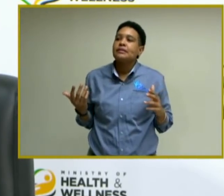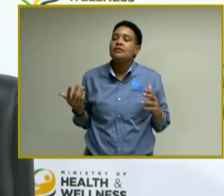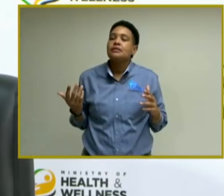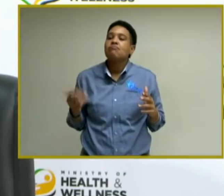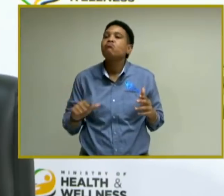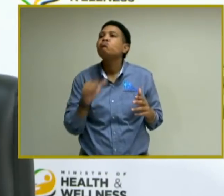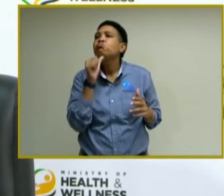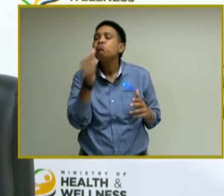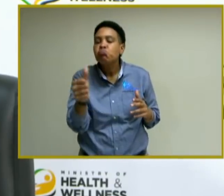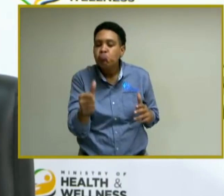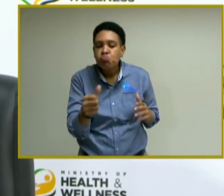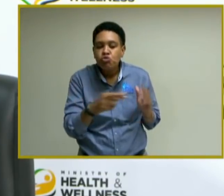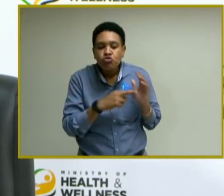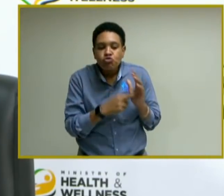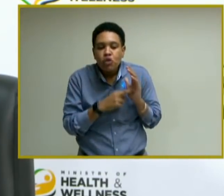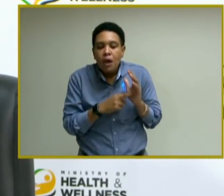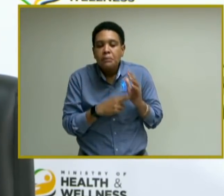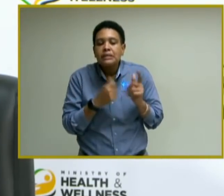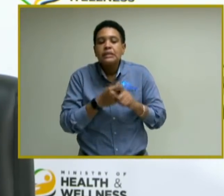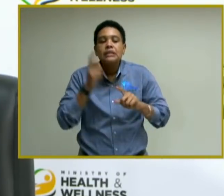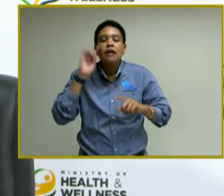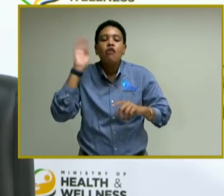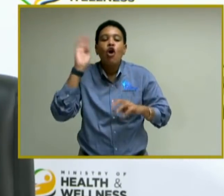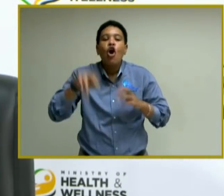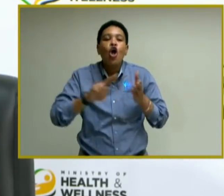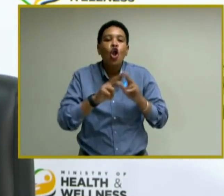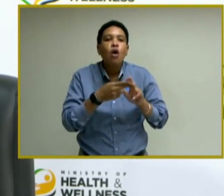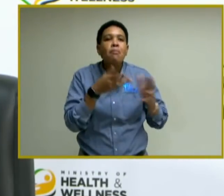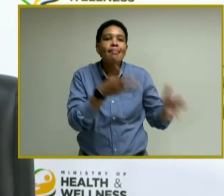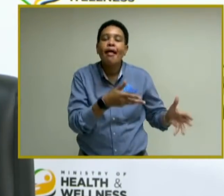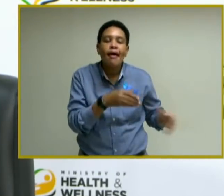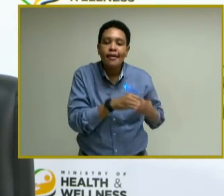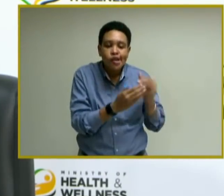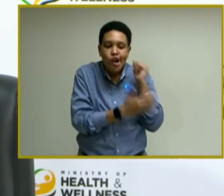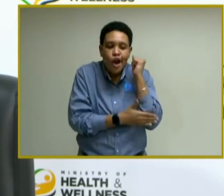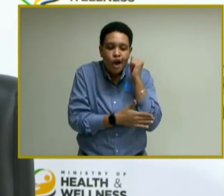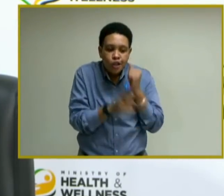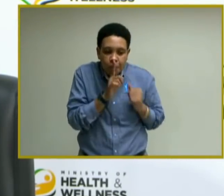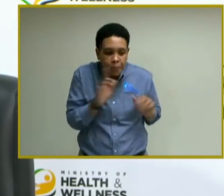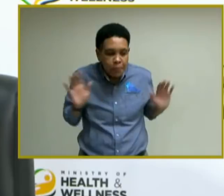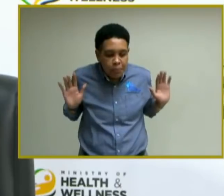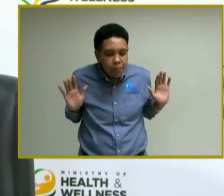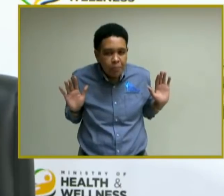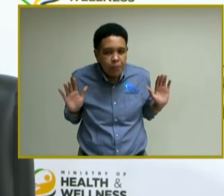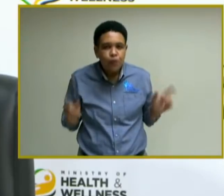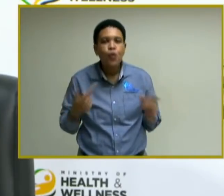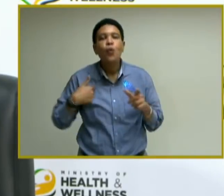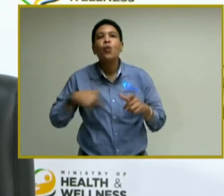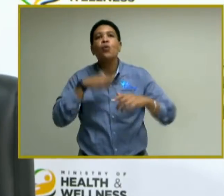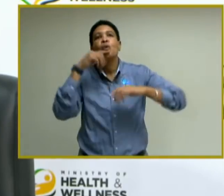would not represent all the cases that there were in the country. So we are,